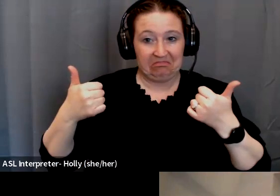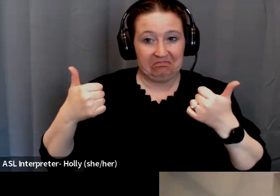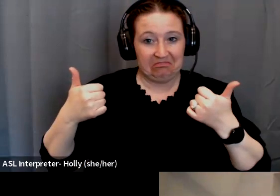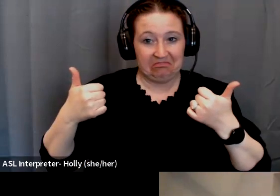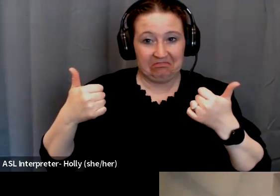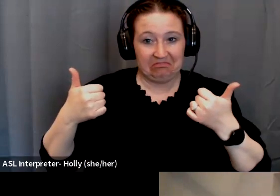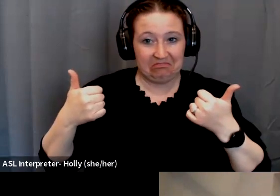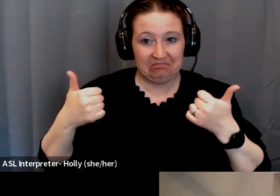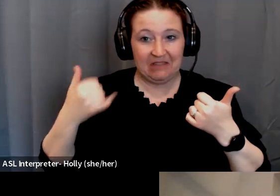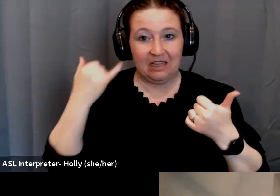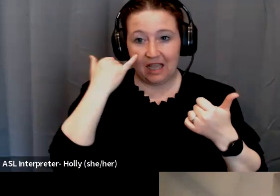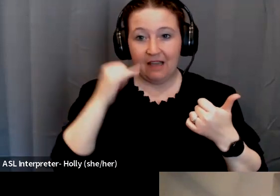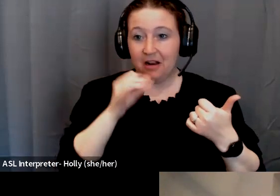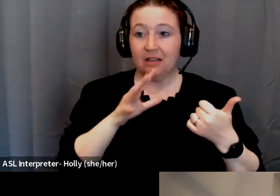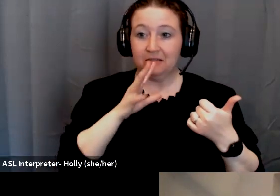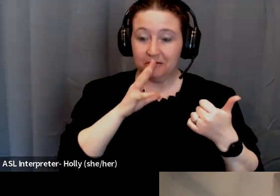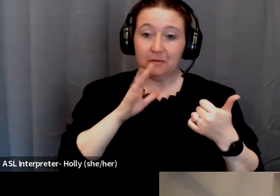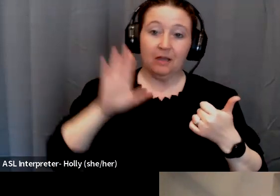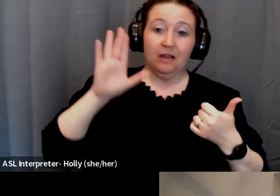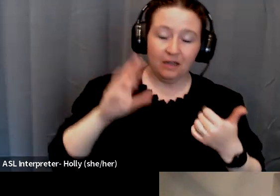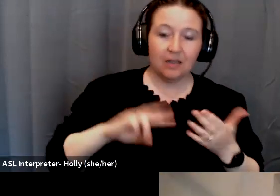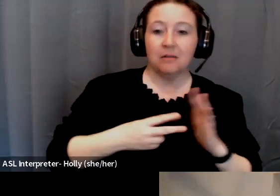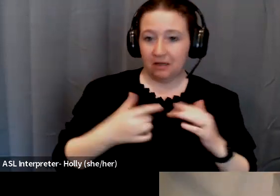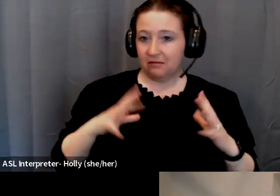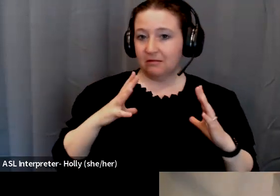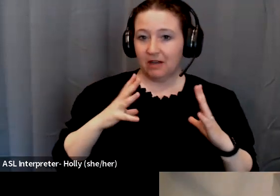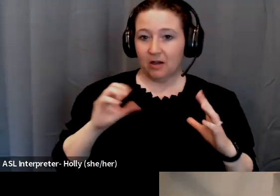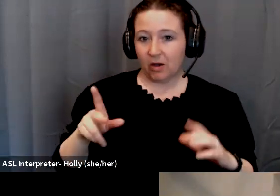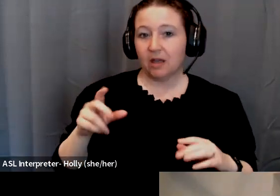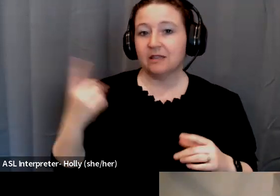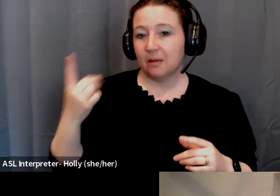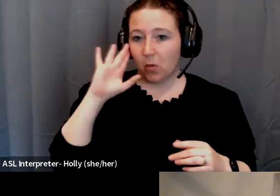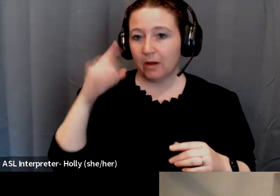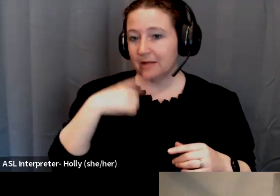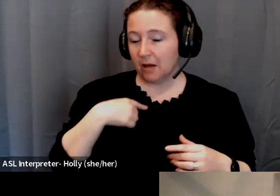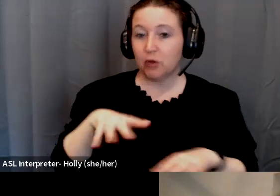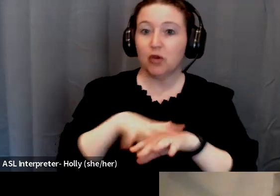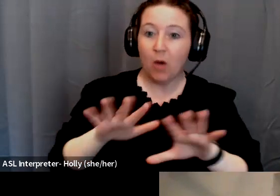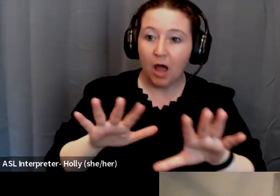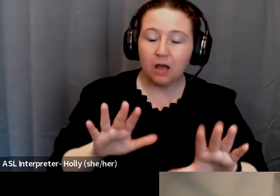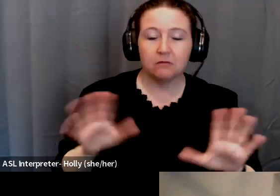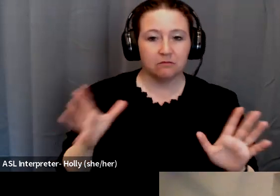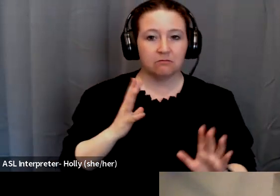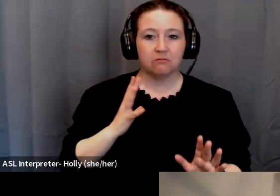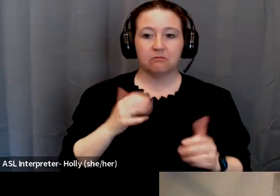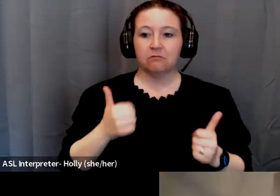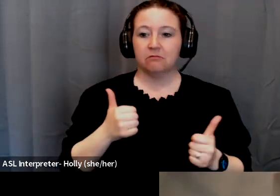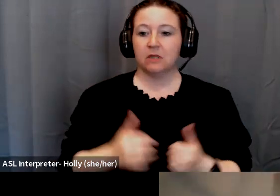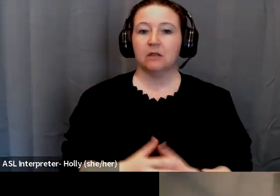If you're not speaking up, I'm going to assume I'm okay, but somebody will tell me to slow down. Okay.